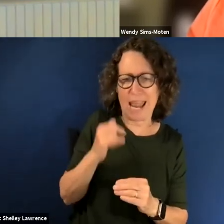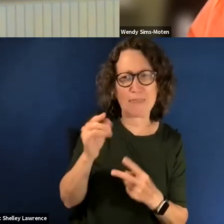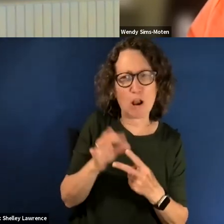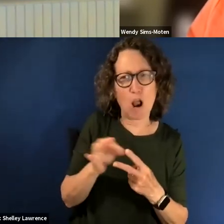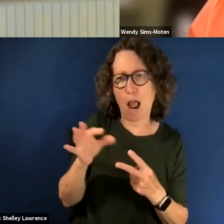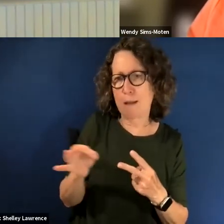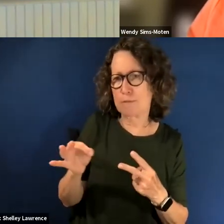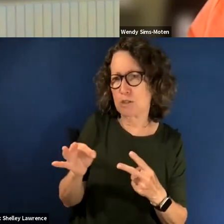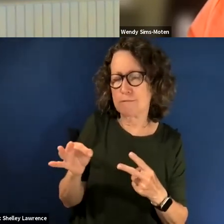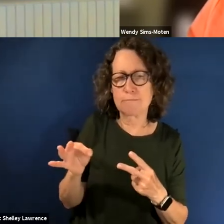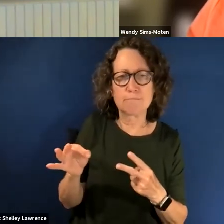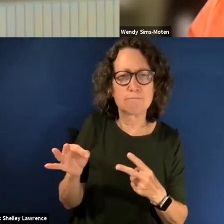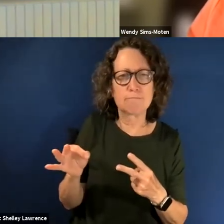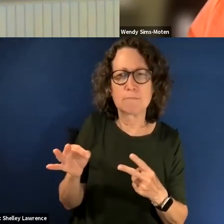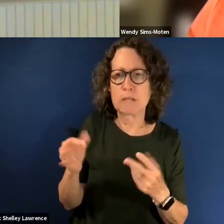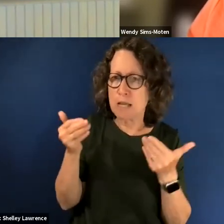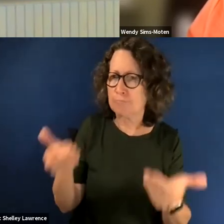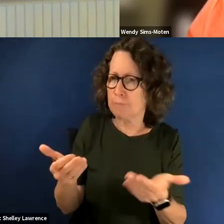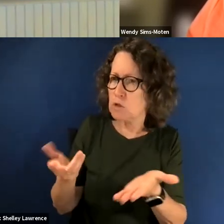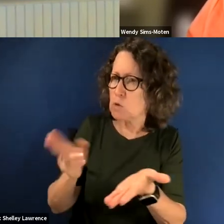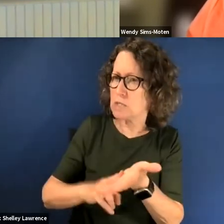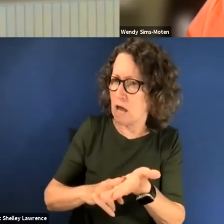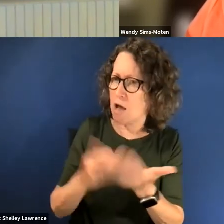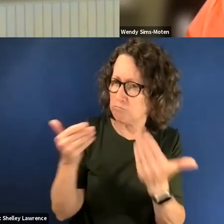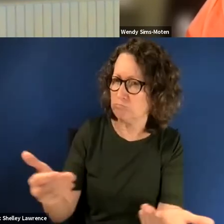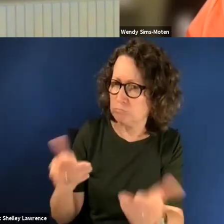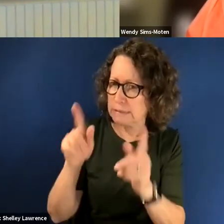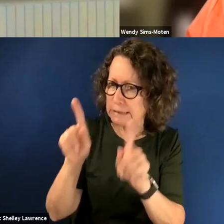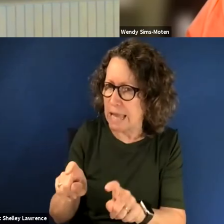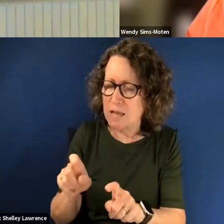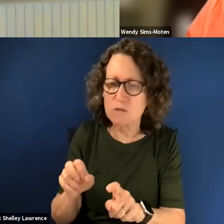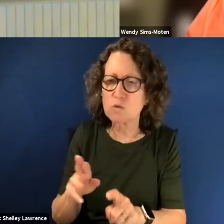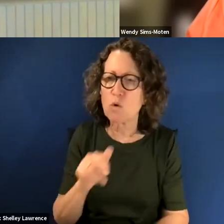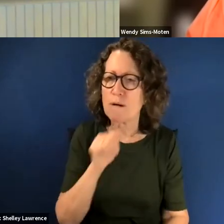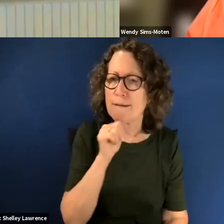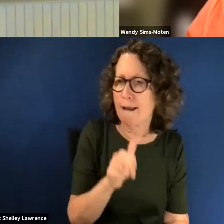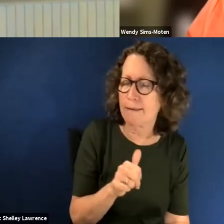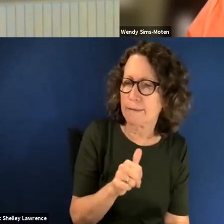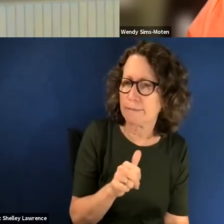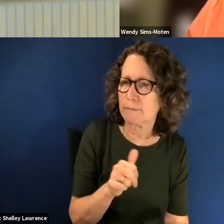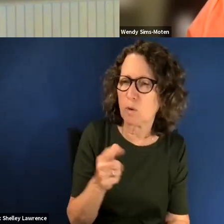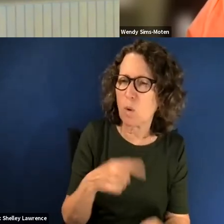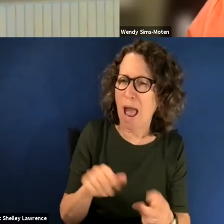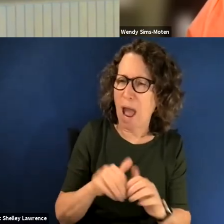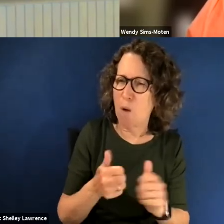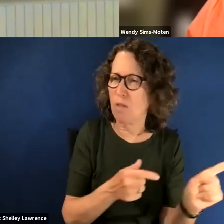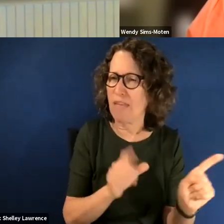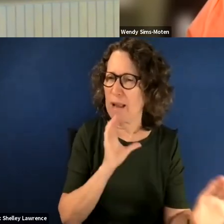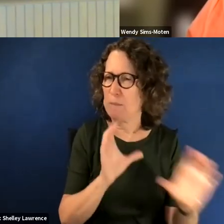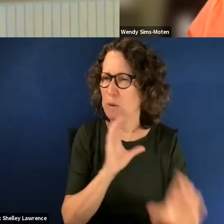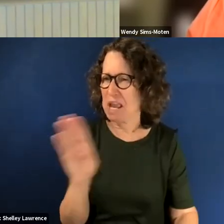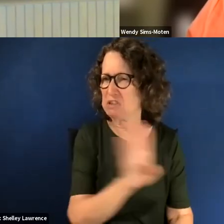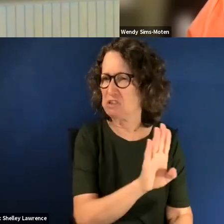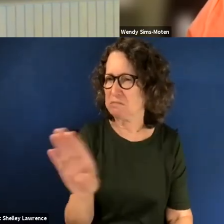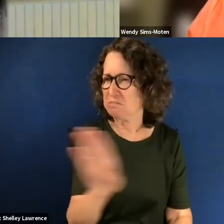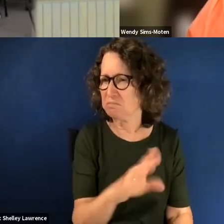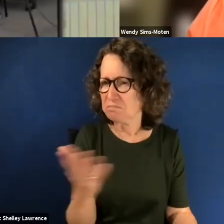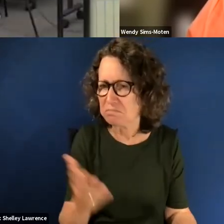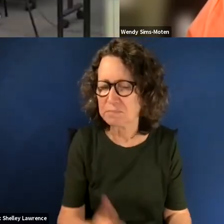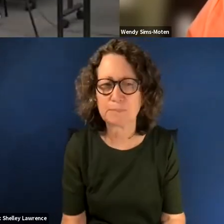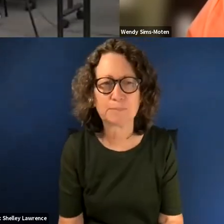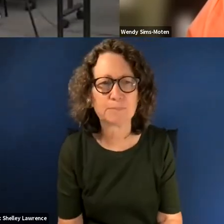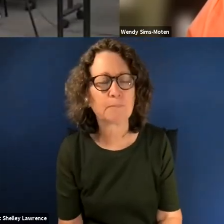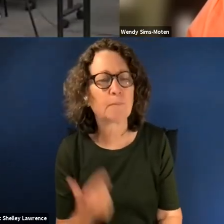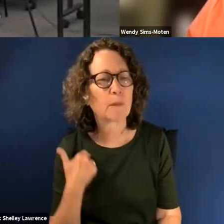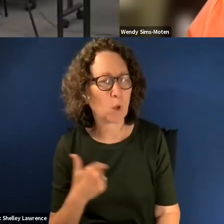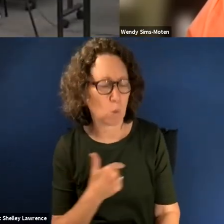to whether to sign the release or not about their child being tested? So we will